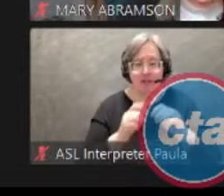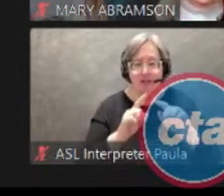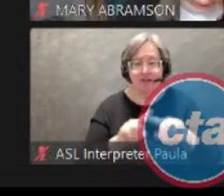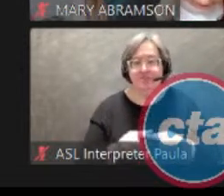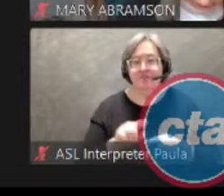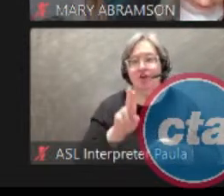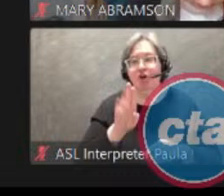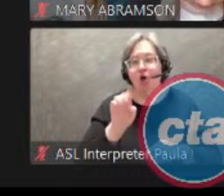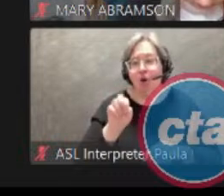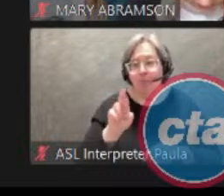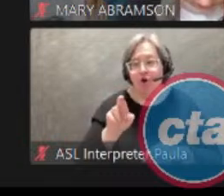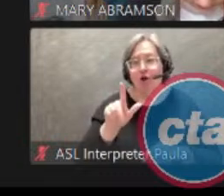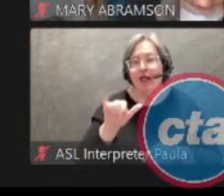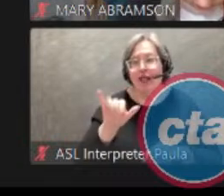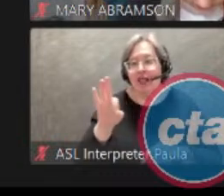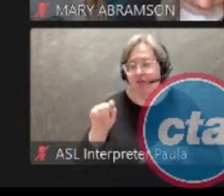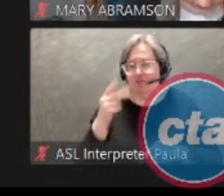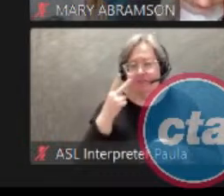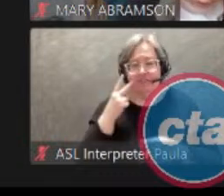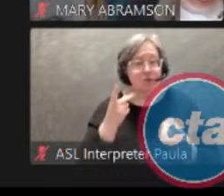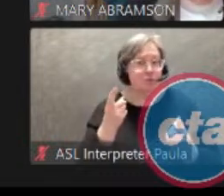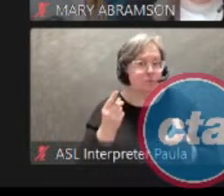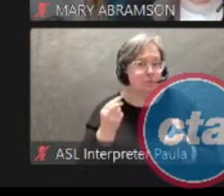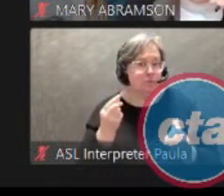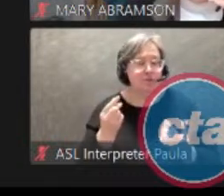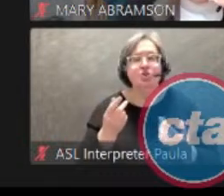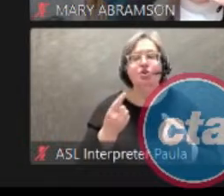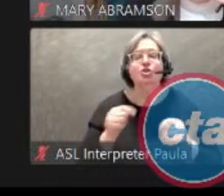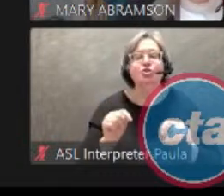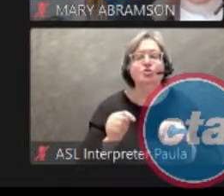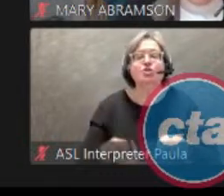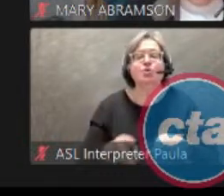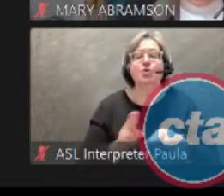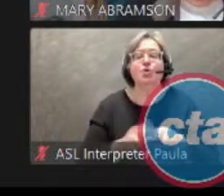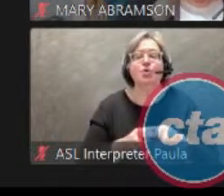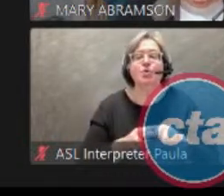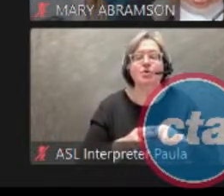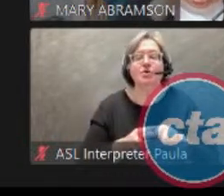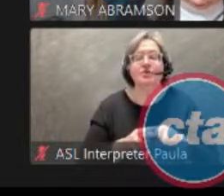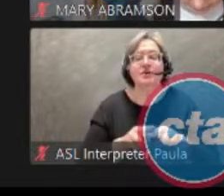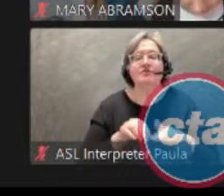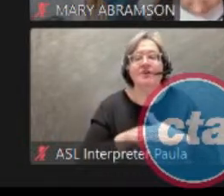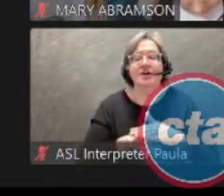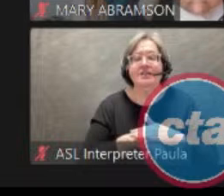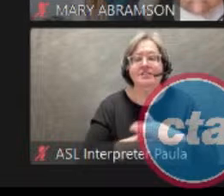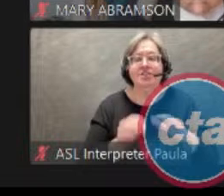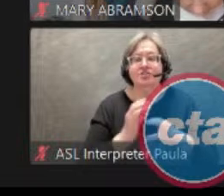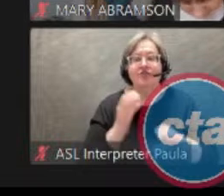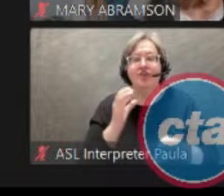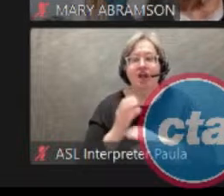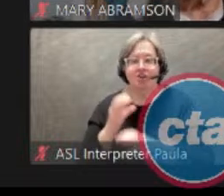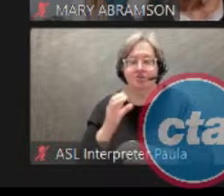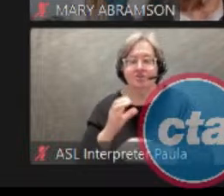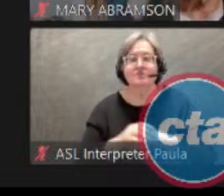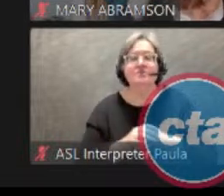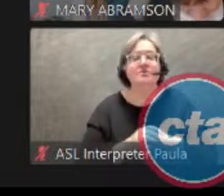Uber, Lyft, et cetera, to see what we can do to try to increase the availability of accessible vehicles in those systems so that people have a